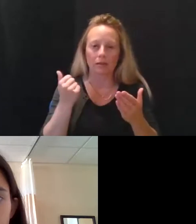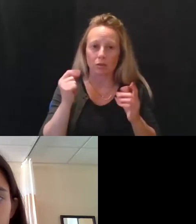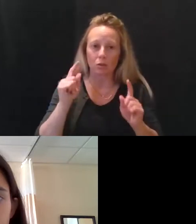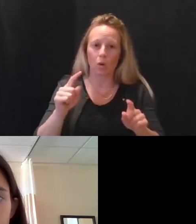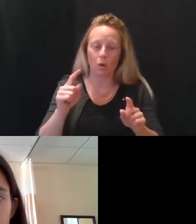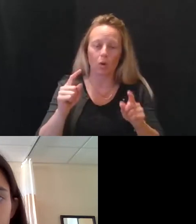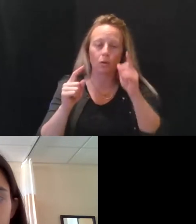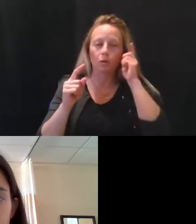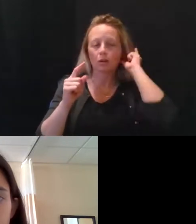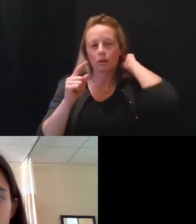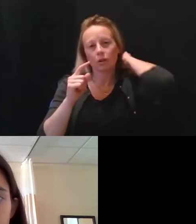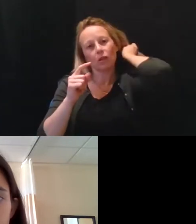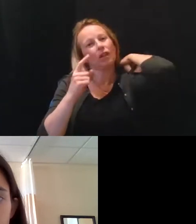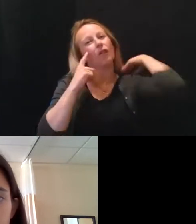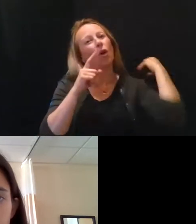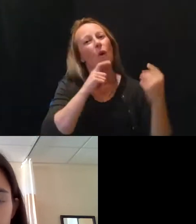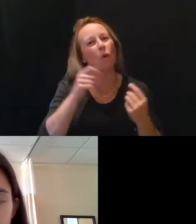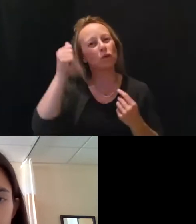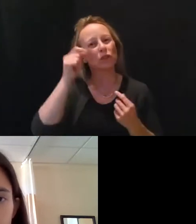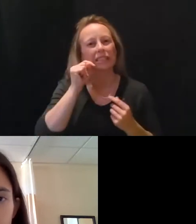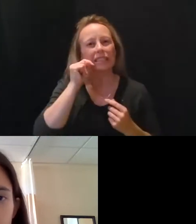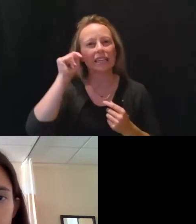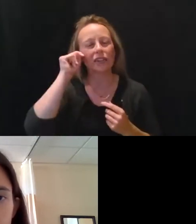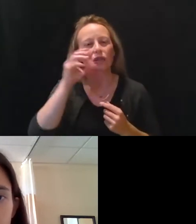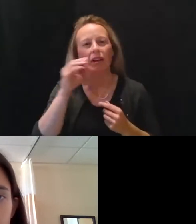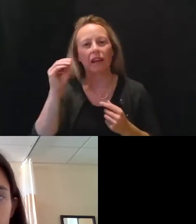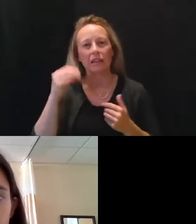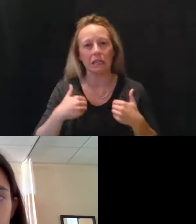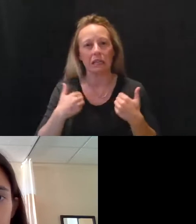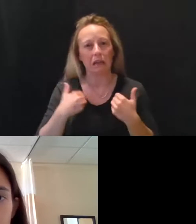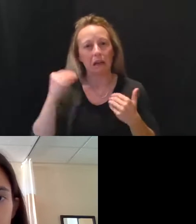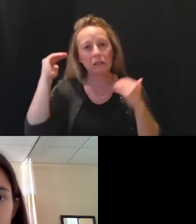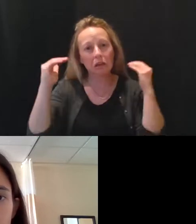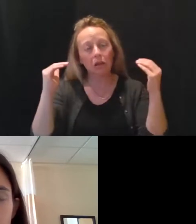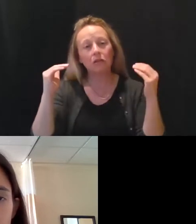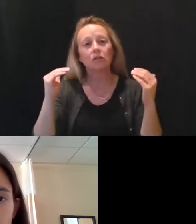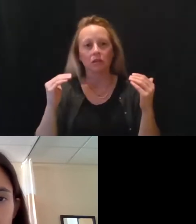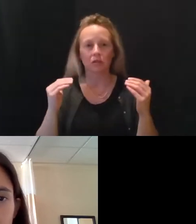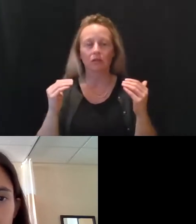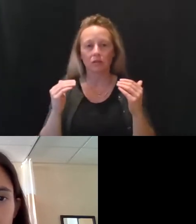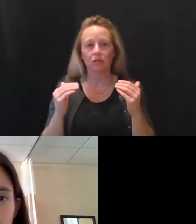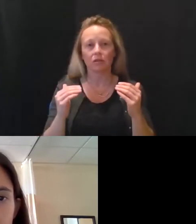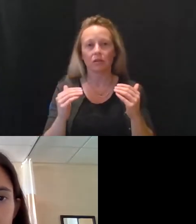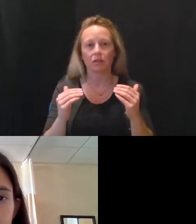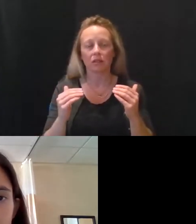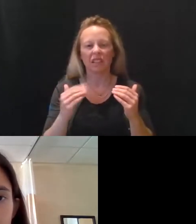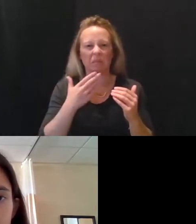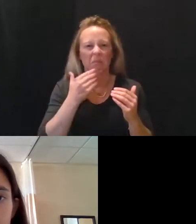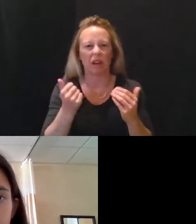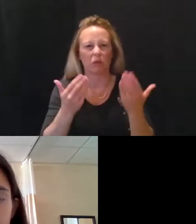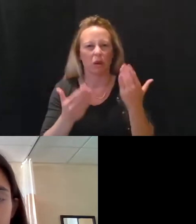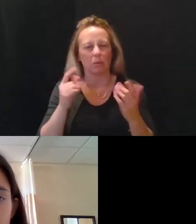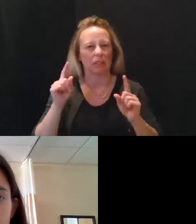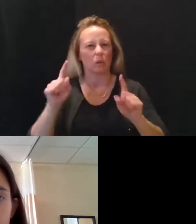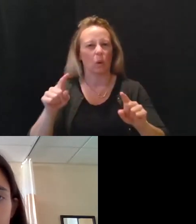For older teenagers and adolescent patients, it is fair enough to have them go through the drive-through collection